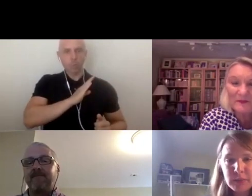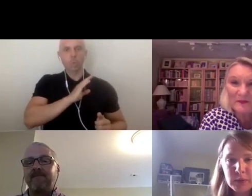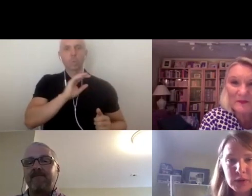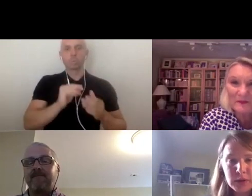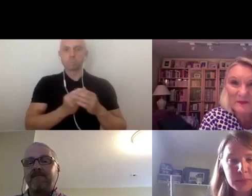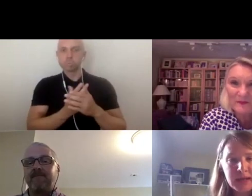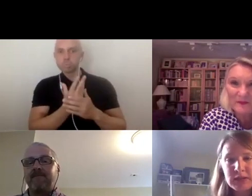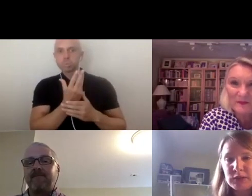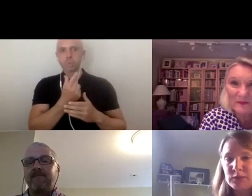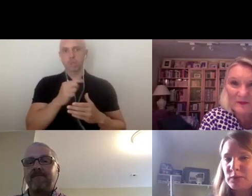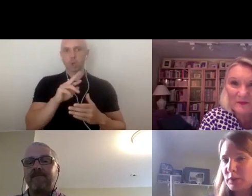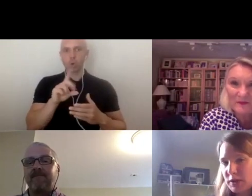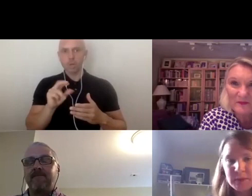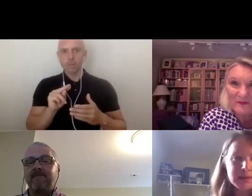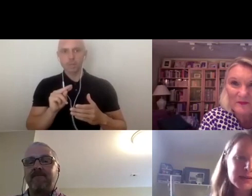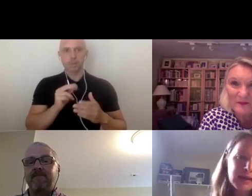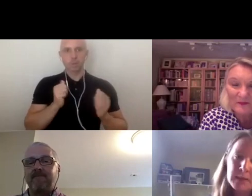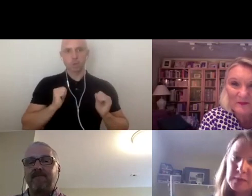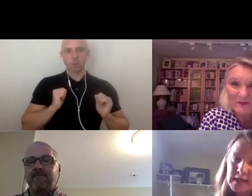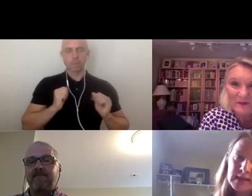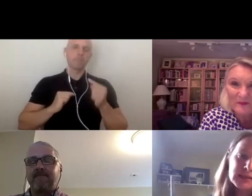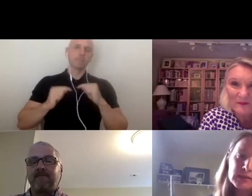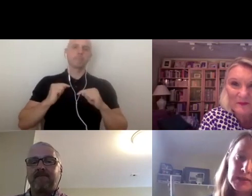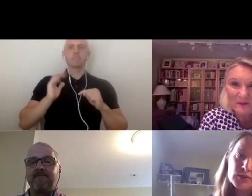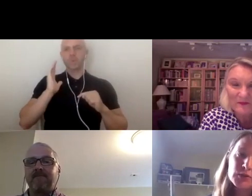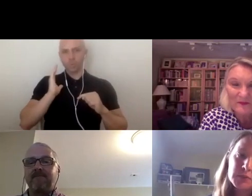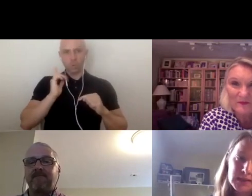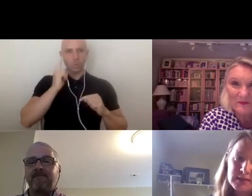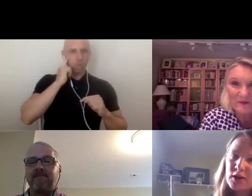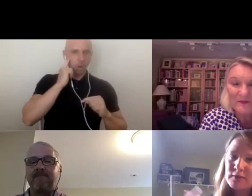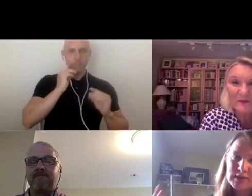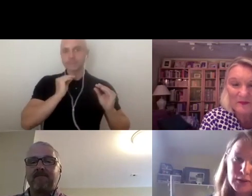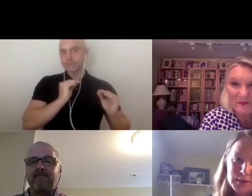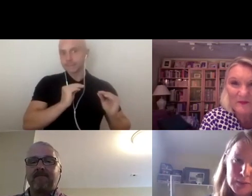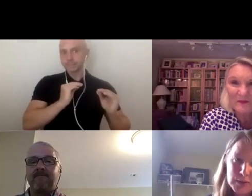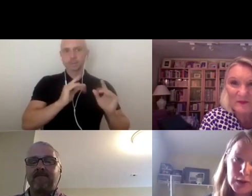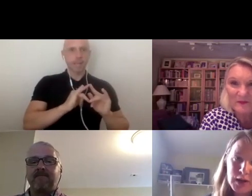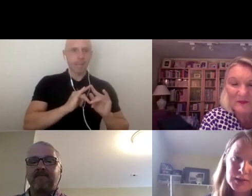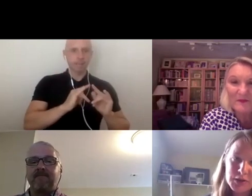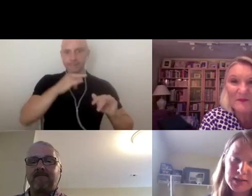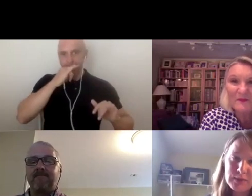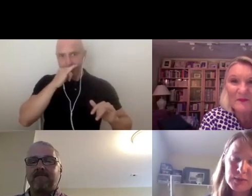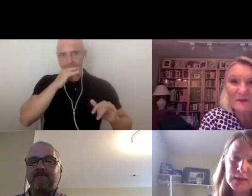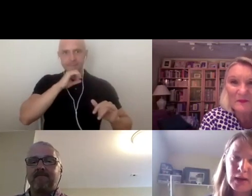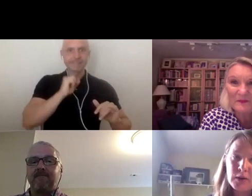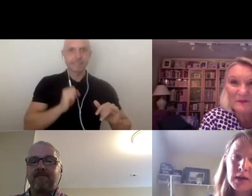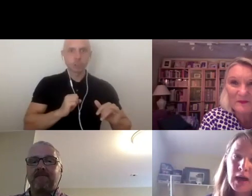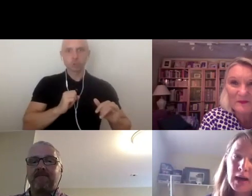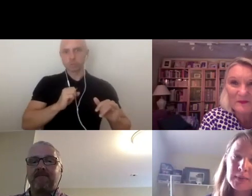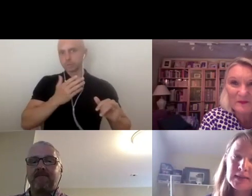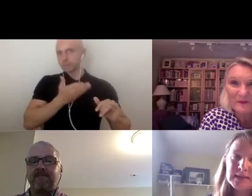initially we were planning to do workshops with camps with kids and some seniors groups, and obviously lots of people that we're not interacting with right